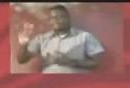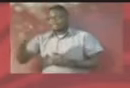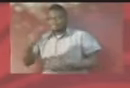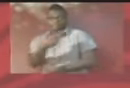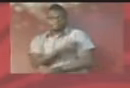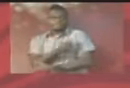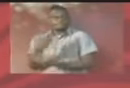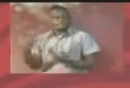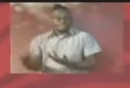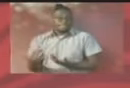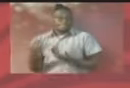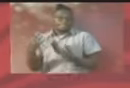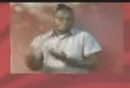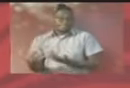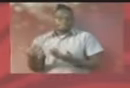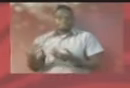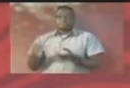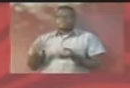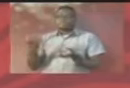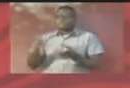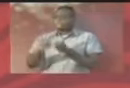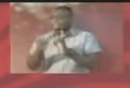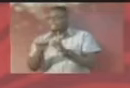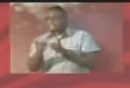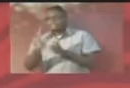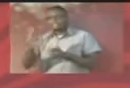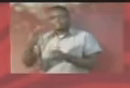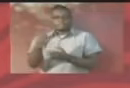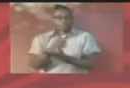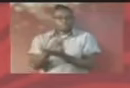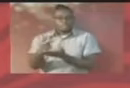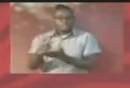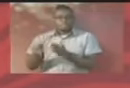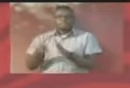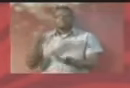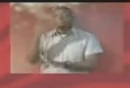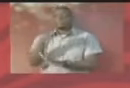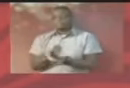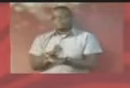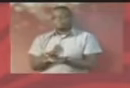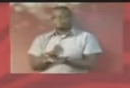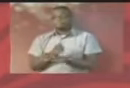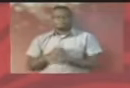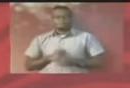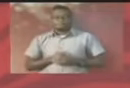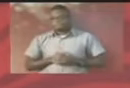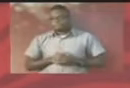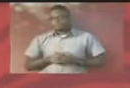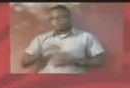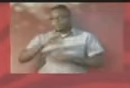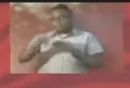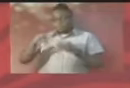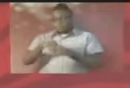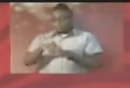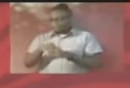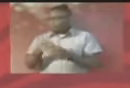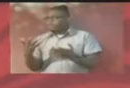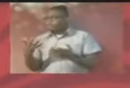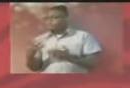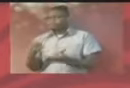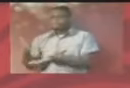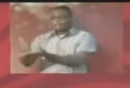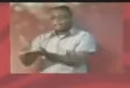the second week in June. I am also actively involved in the vaccination process at